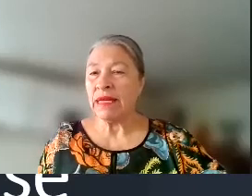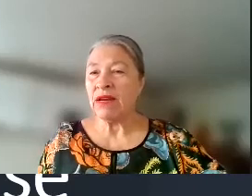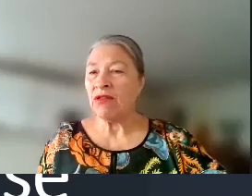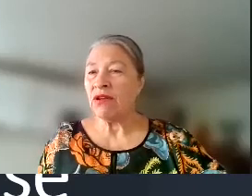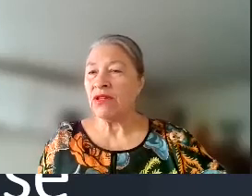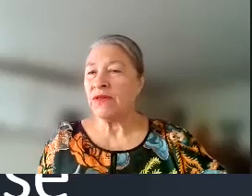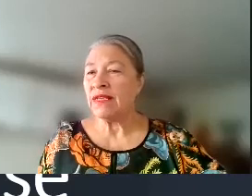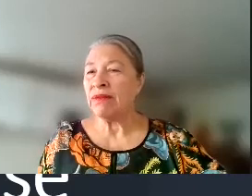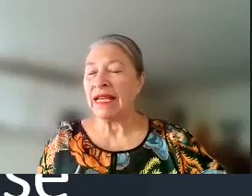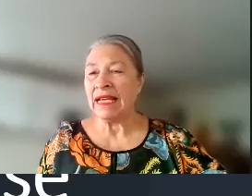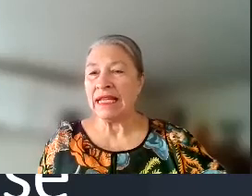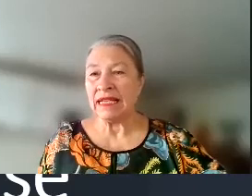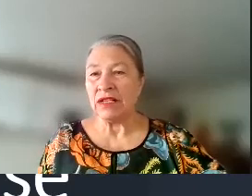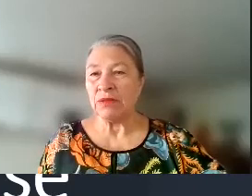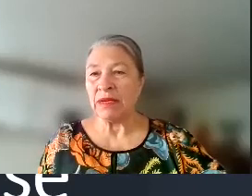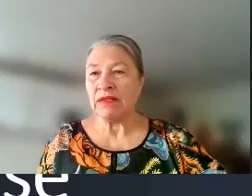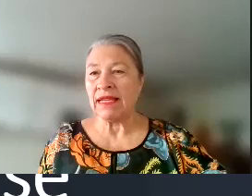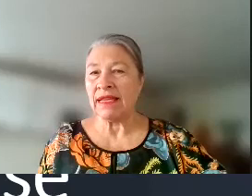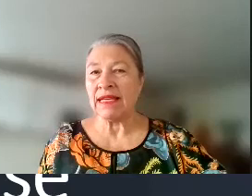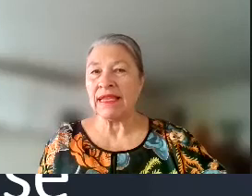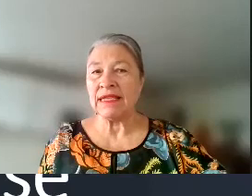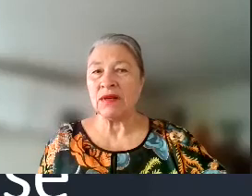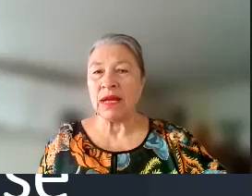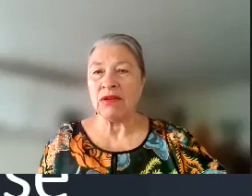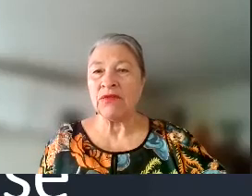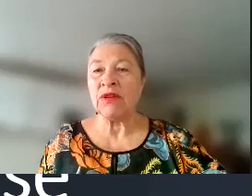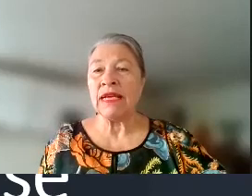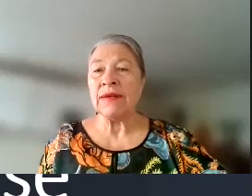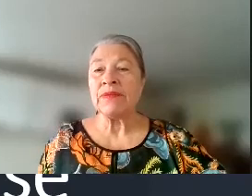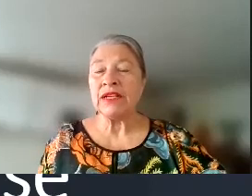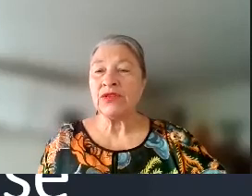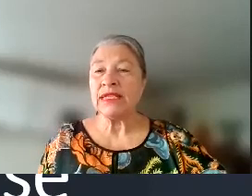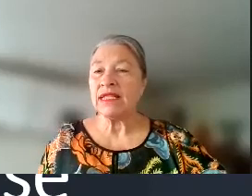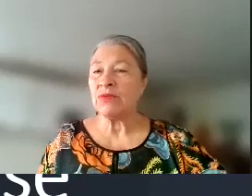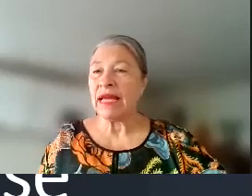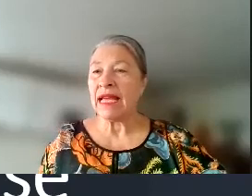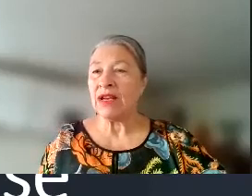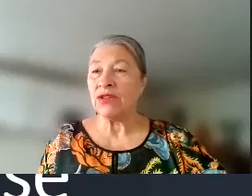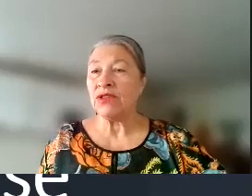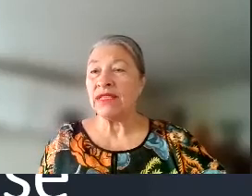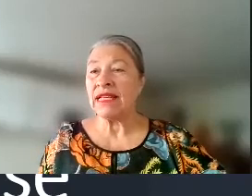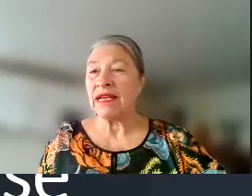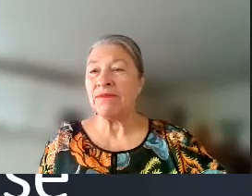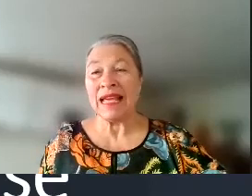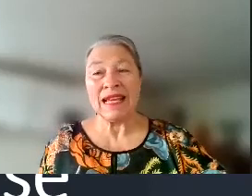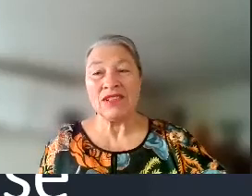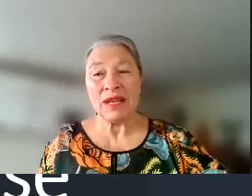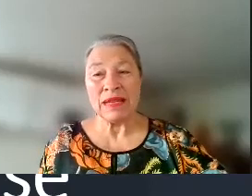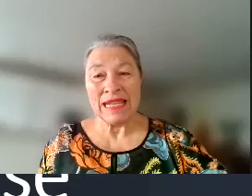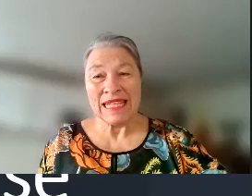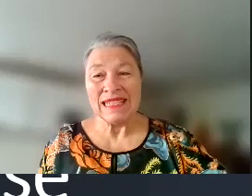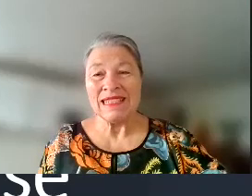will be on using plain English because I think there's quite a lot of interest in Japan on using